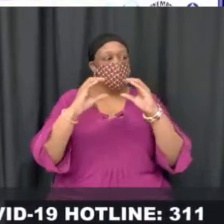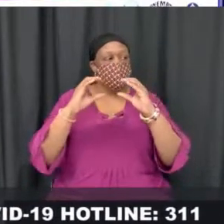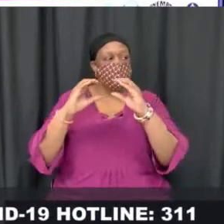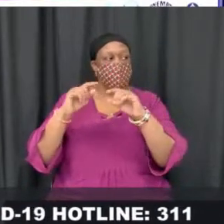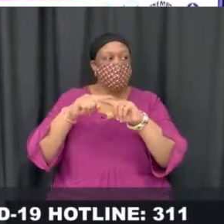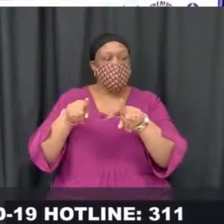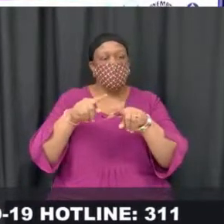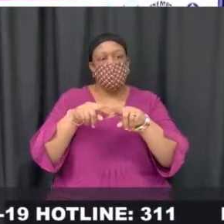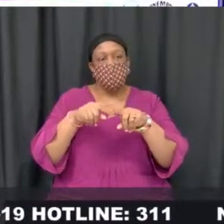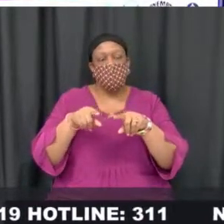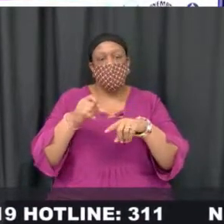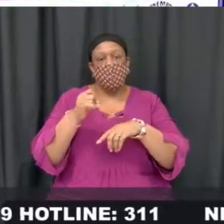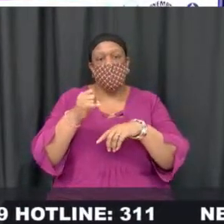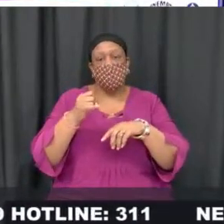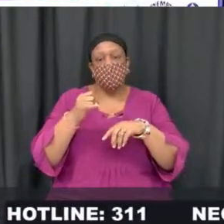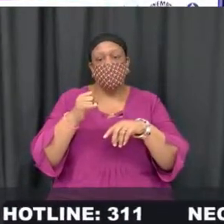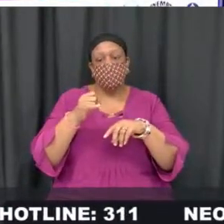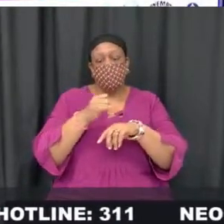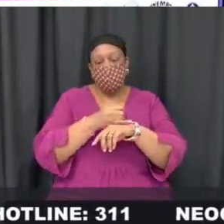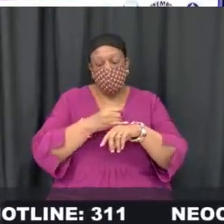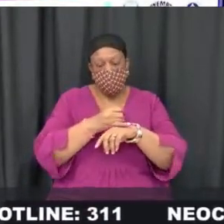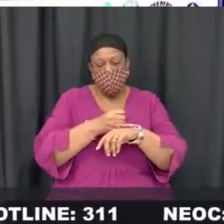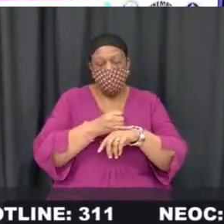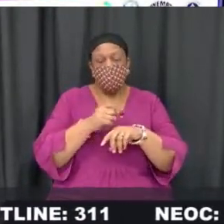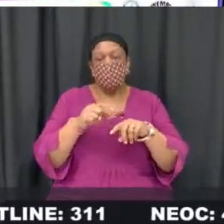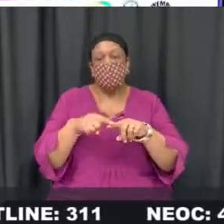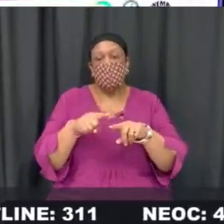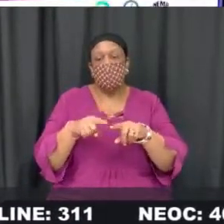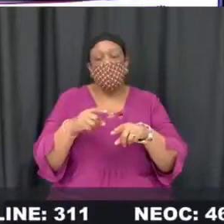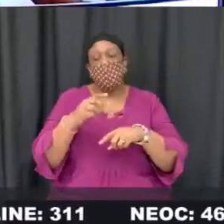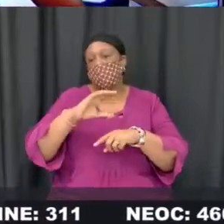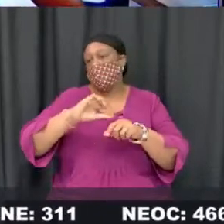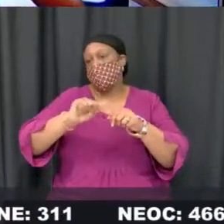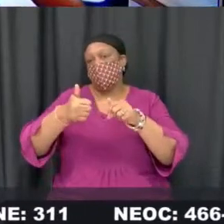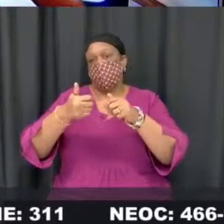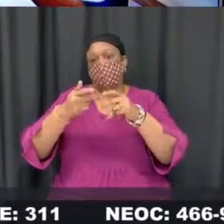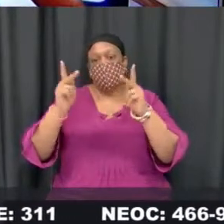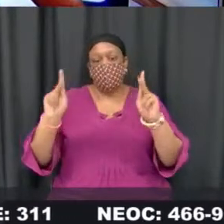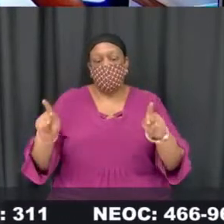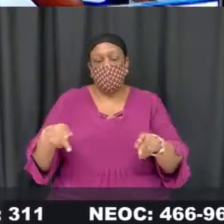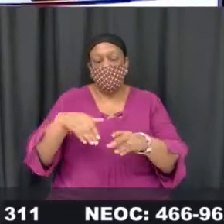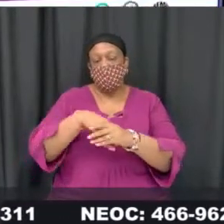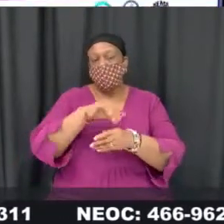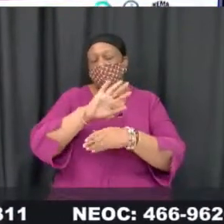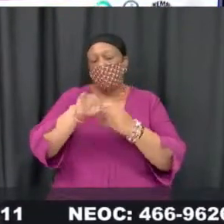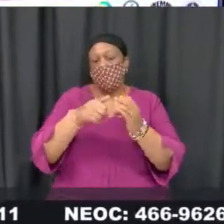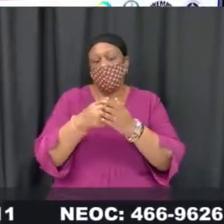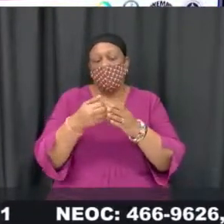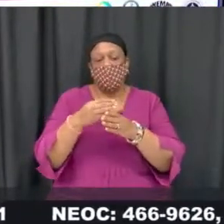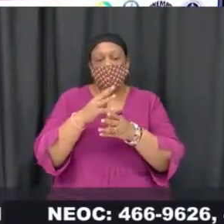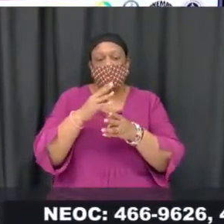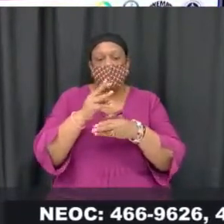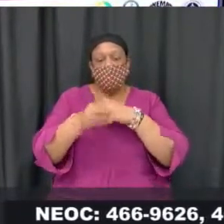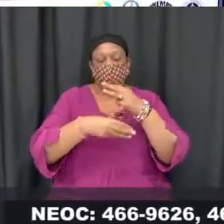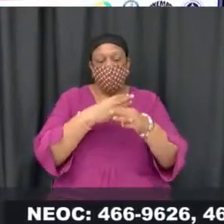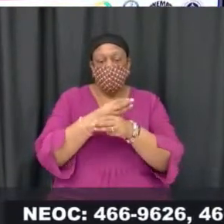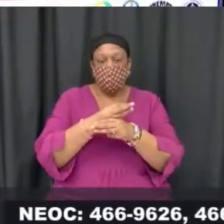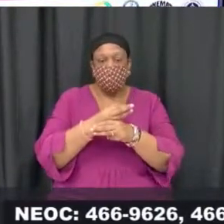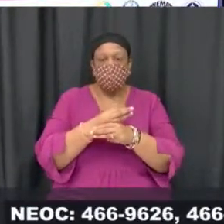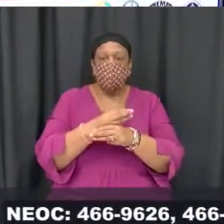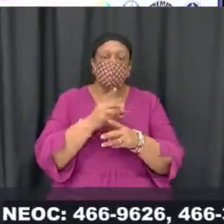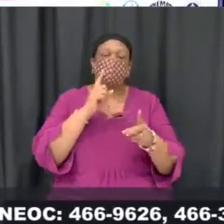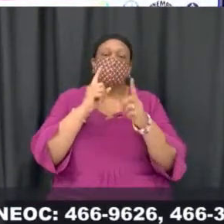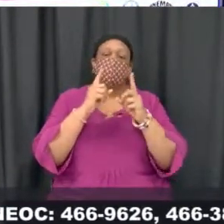Just yesterday, I was informed by the HAP division of the U.S. Embassy in Bridgetown, Barbados, that the